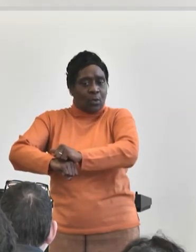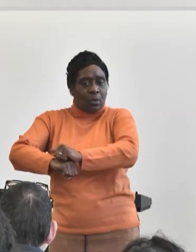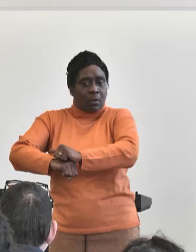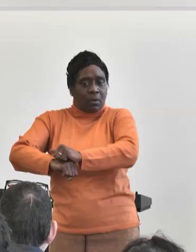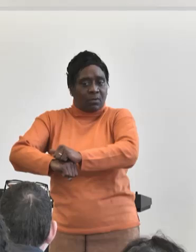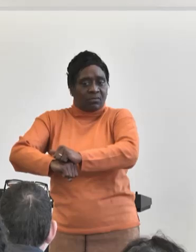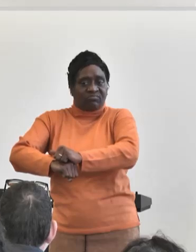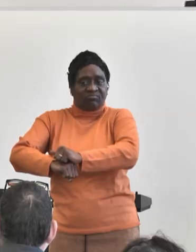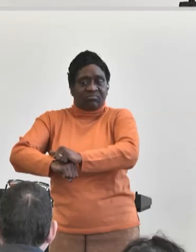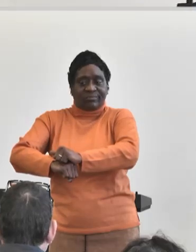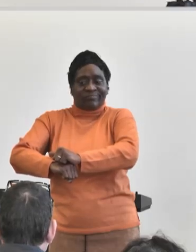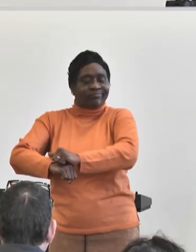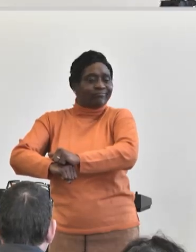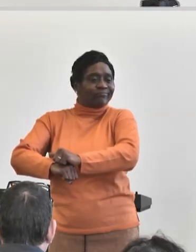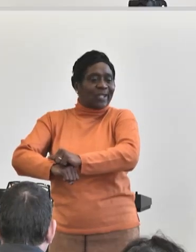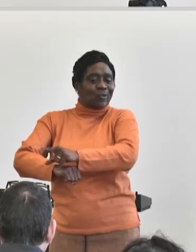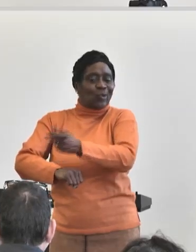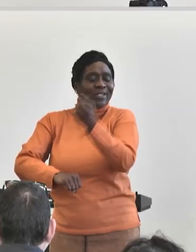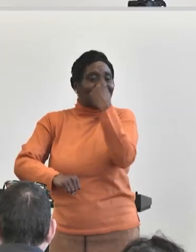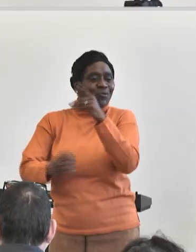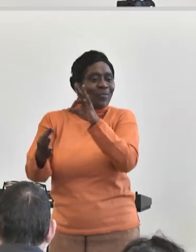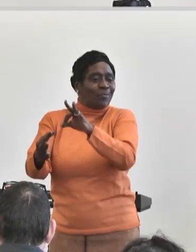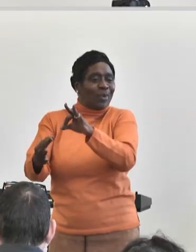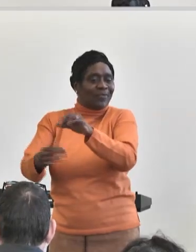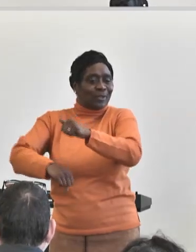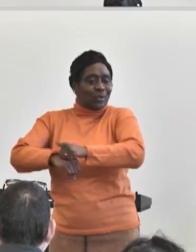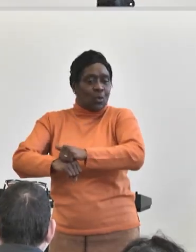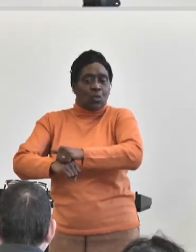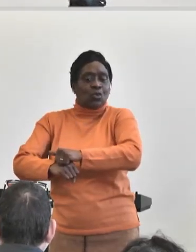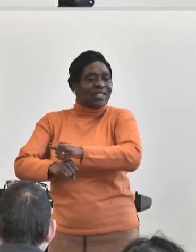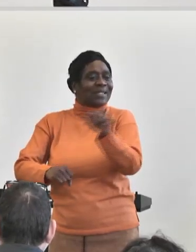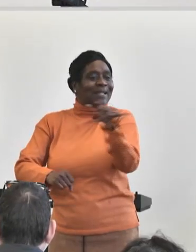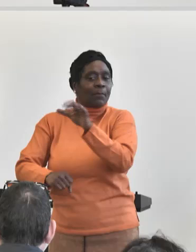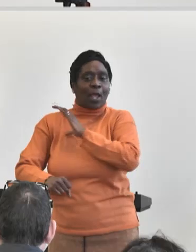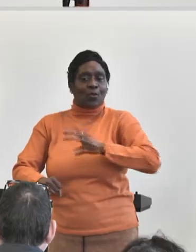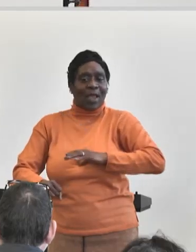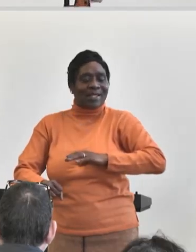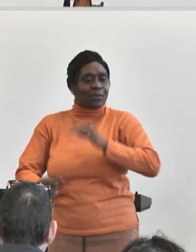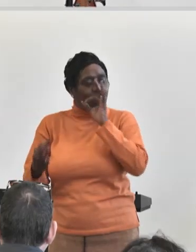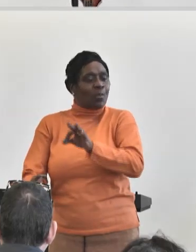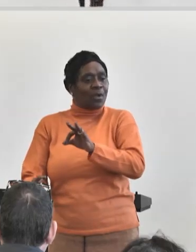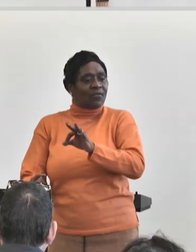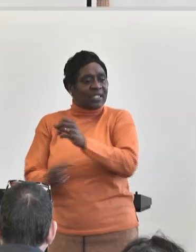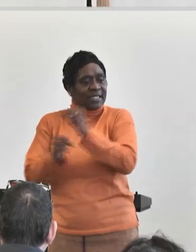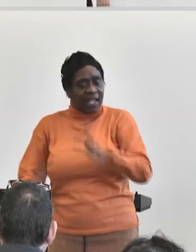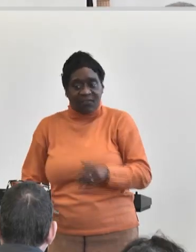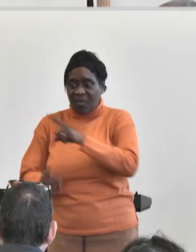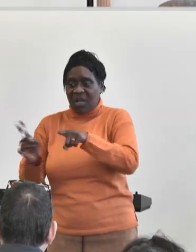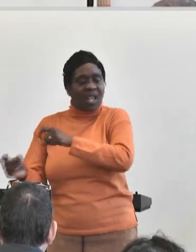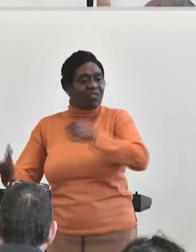perfecta. And doesn't even understand that. Y no la entiende. And he said, Jesus is the